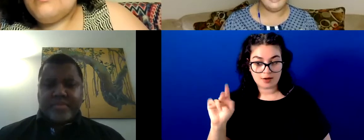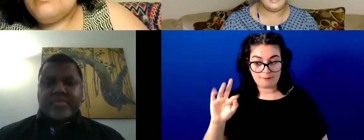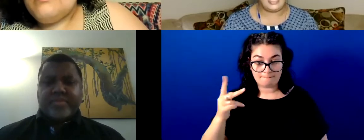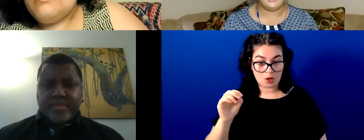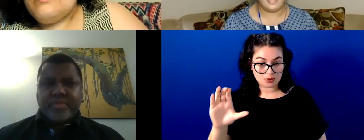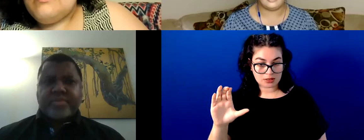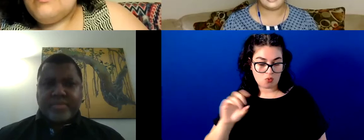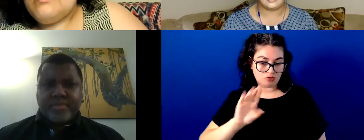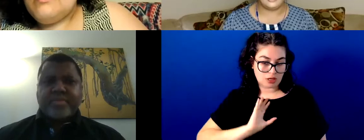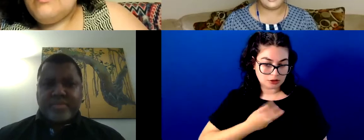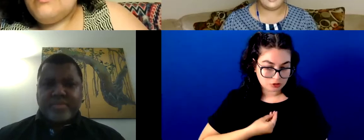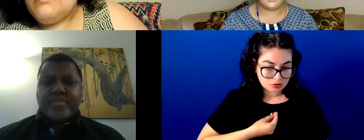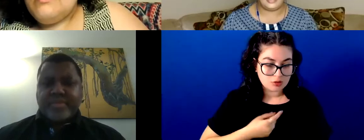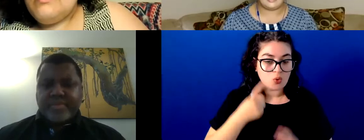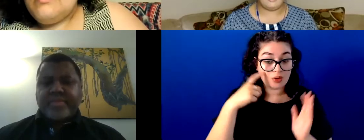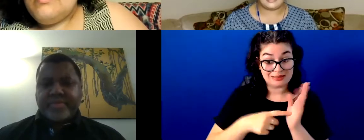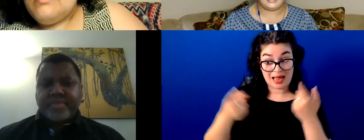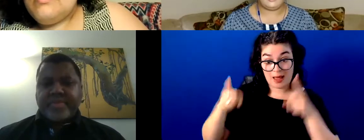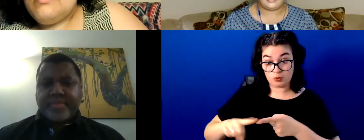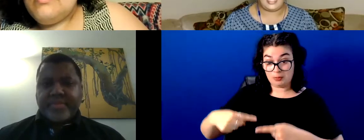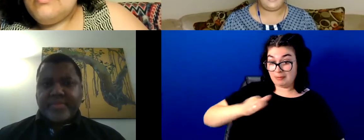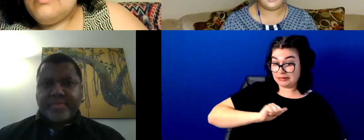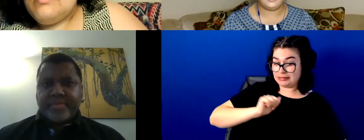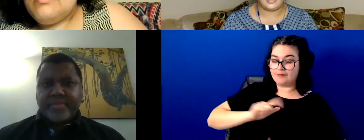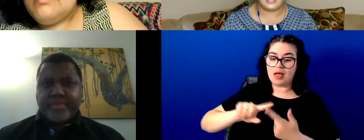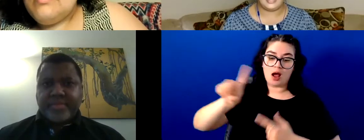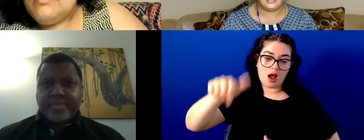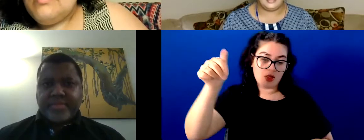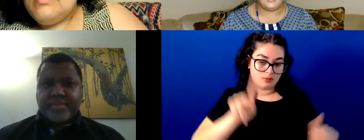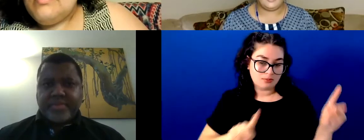me and to others. So it's almost like we have to,